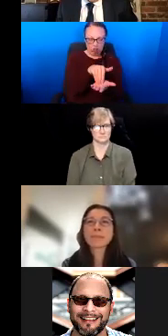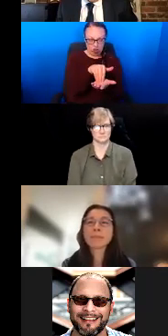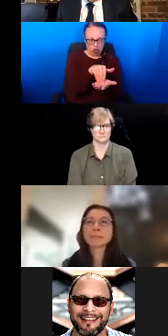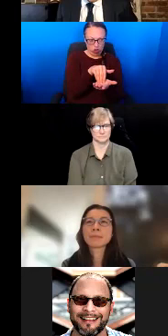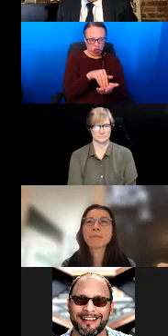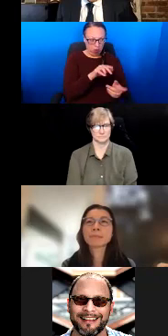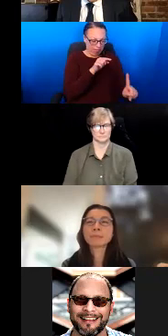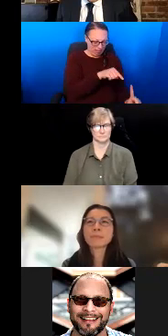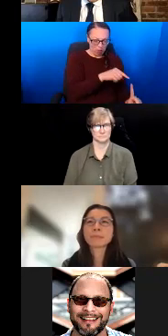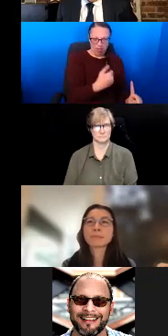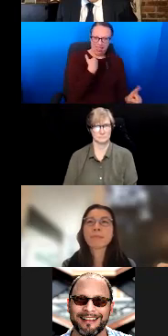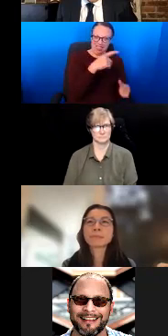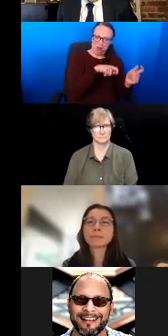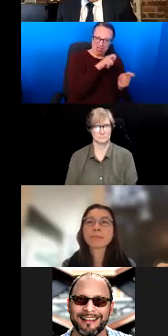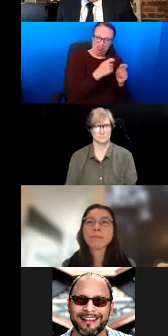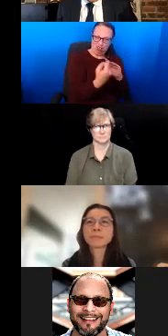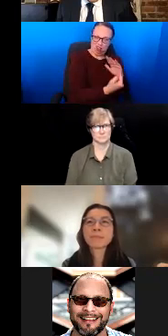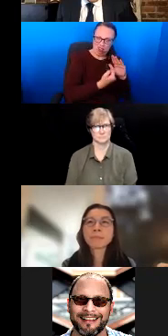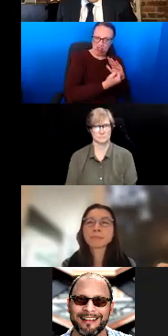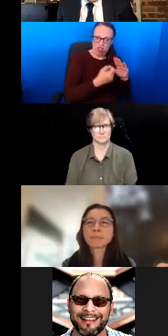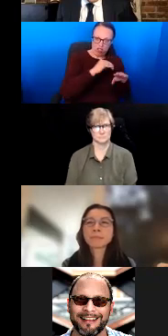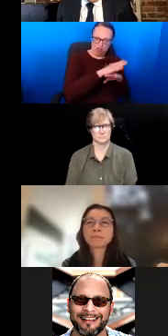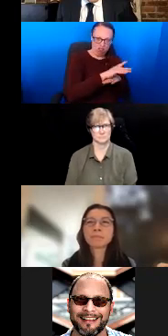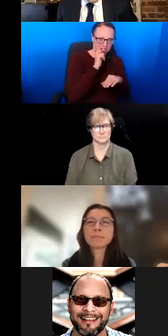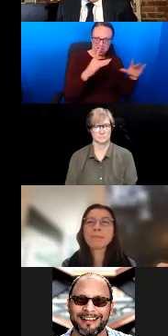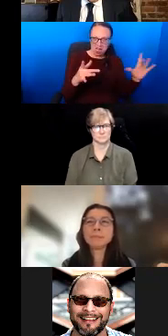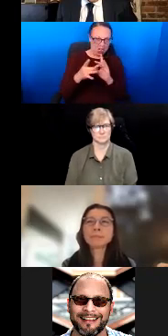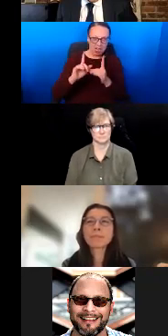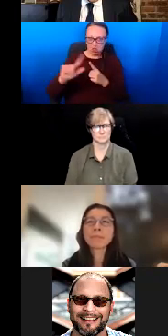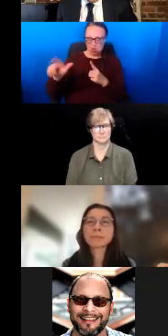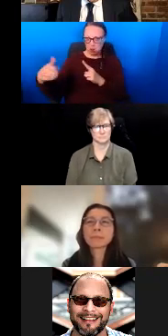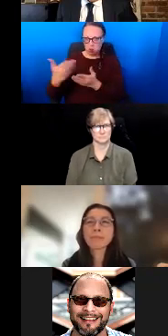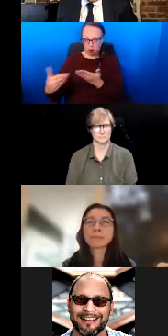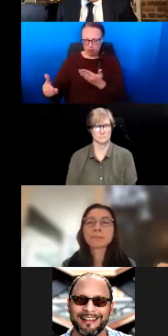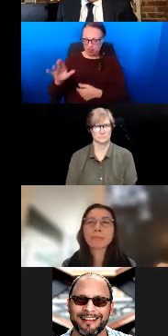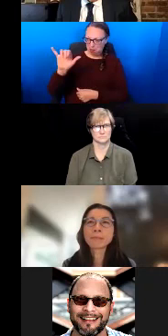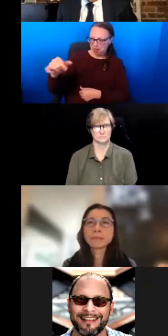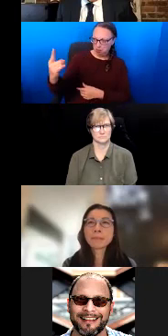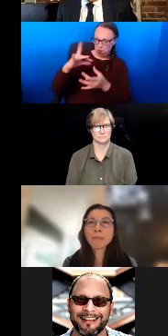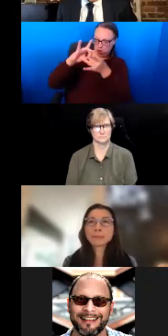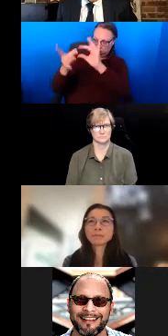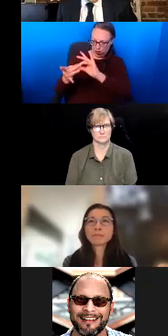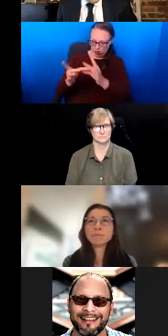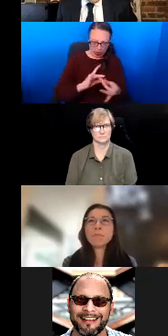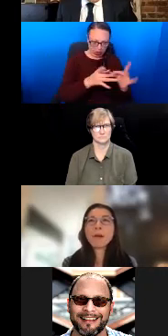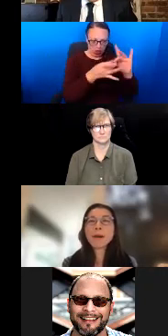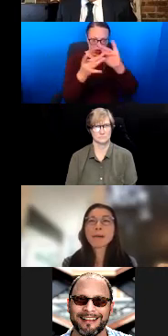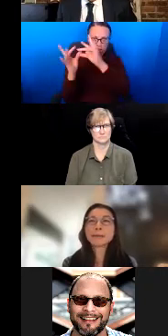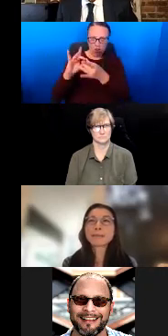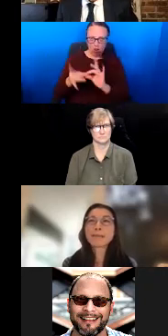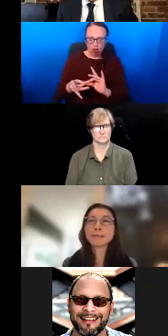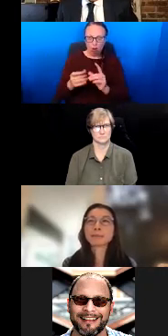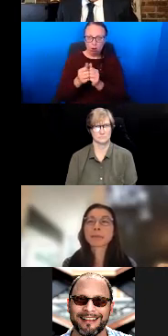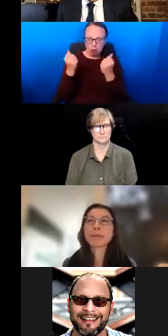very specific and isolated effect. It sort of manipulates the activation or engagement of this other node, and that's basically